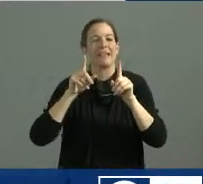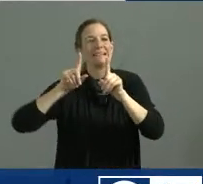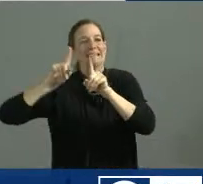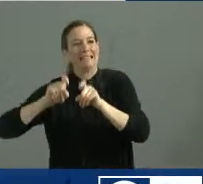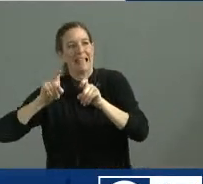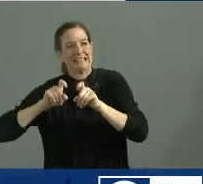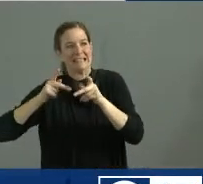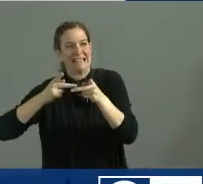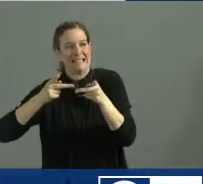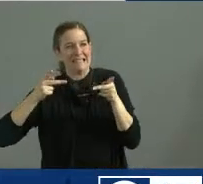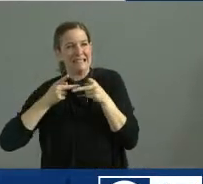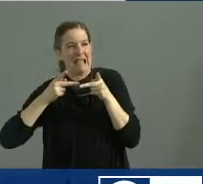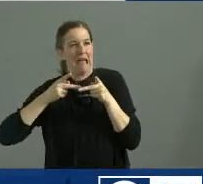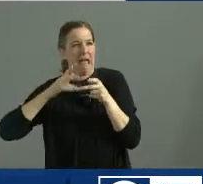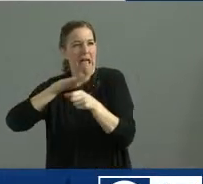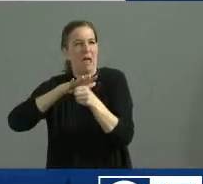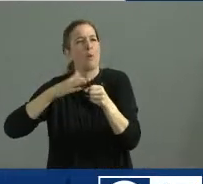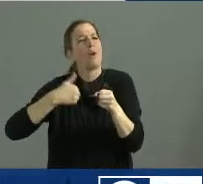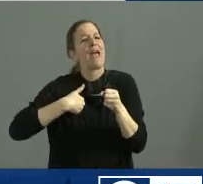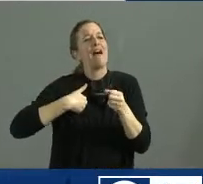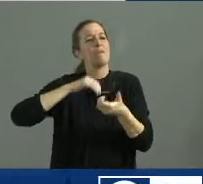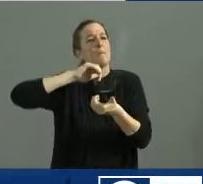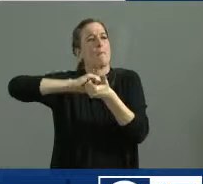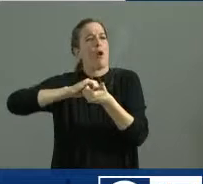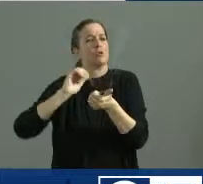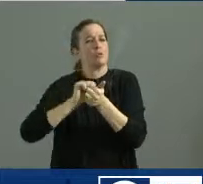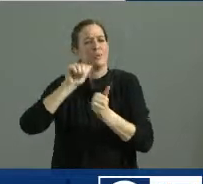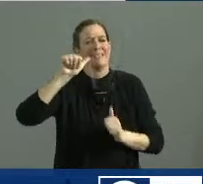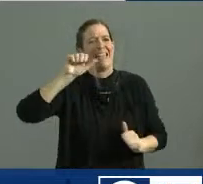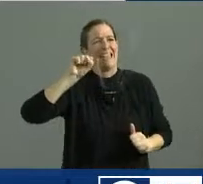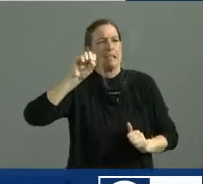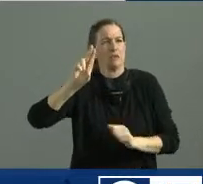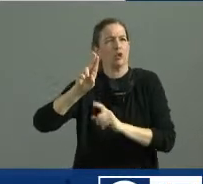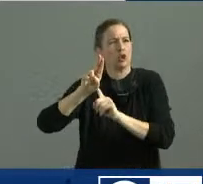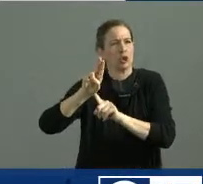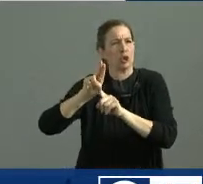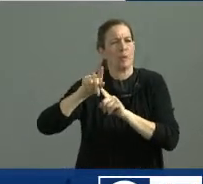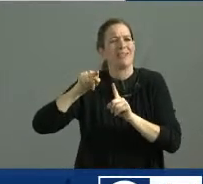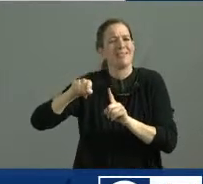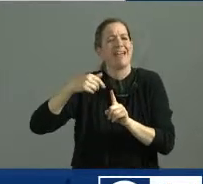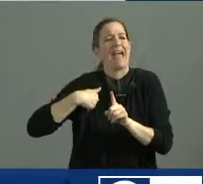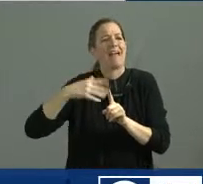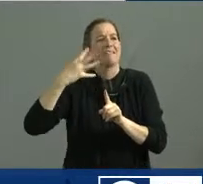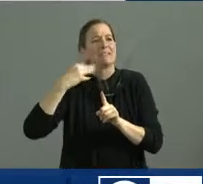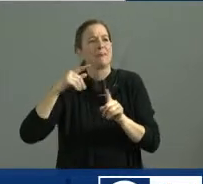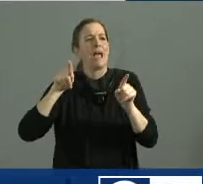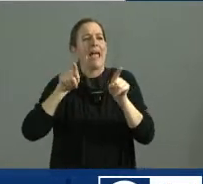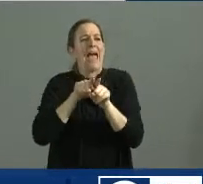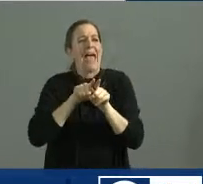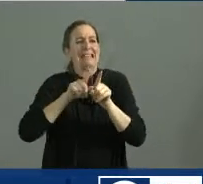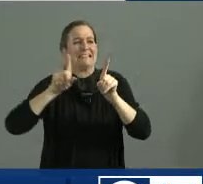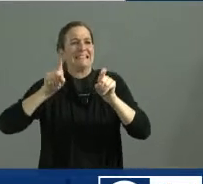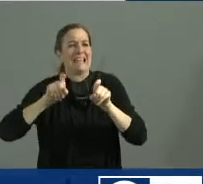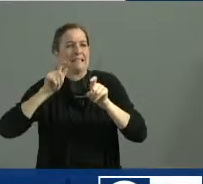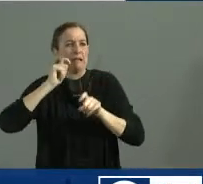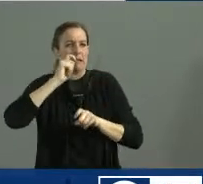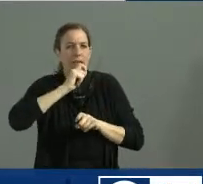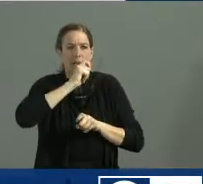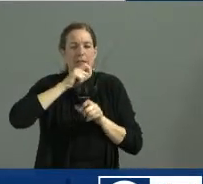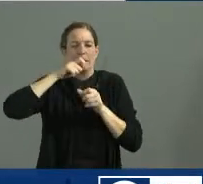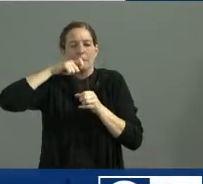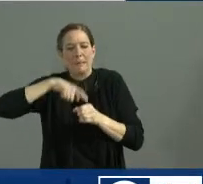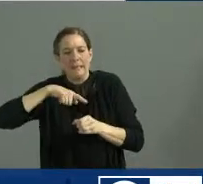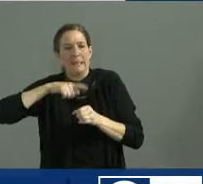unique partnerships that we have with ASU. Given their experience running kind of the testing site, they're doing some of the logistics for us